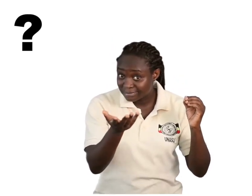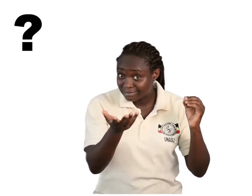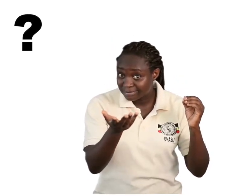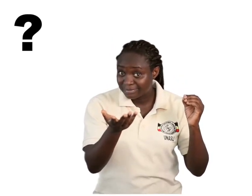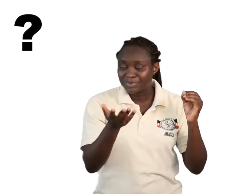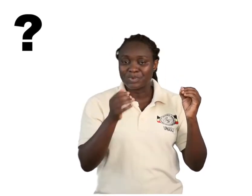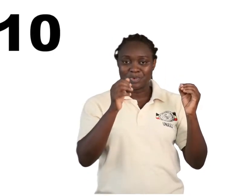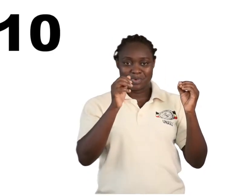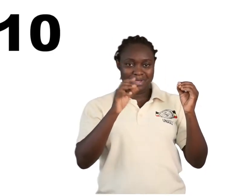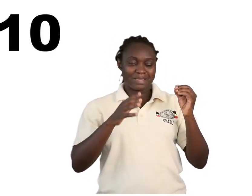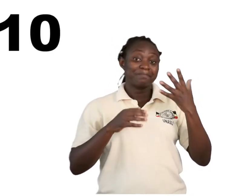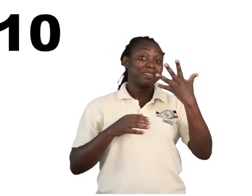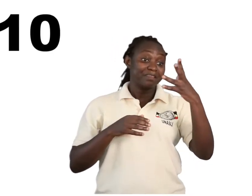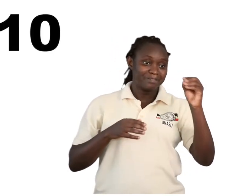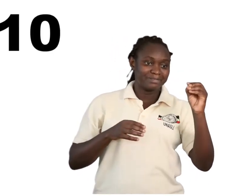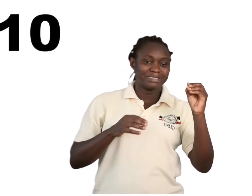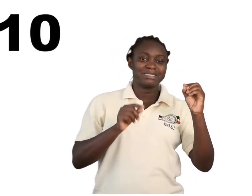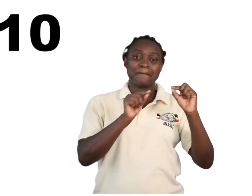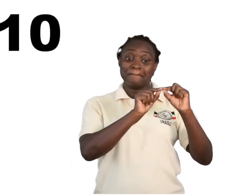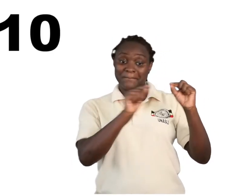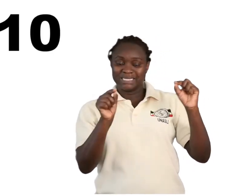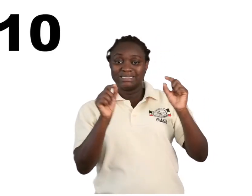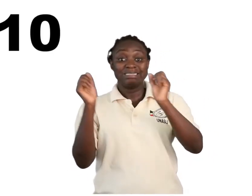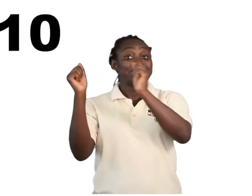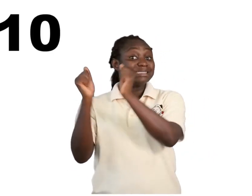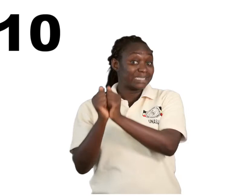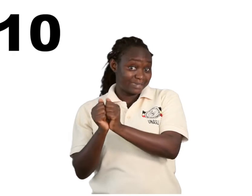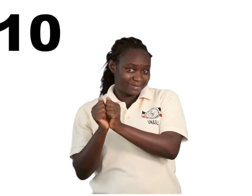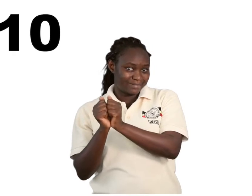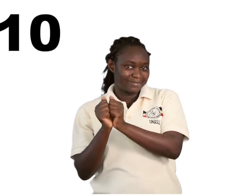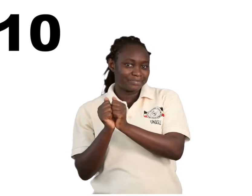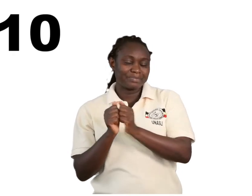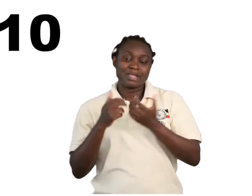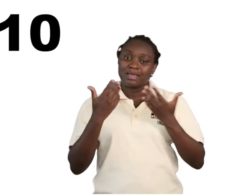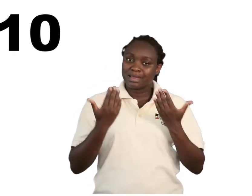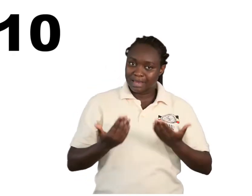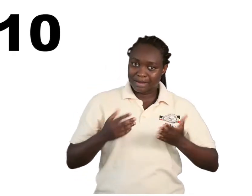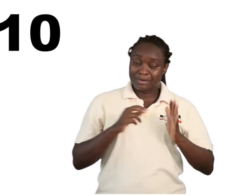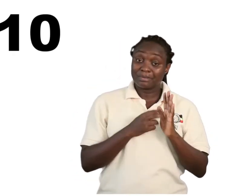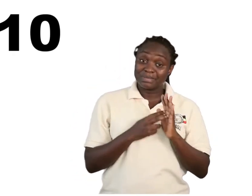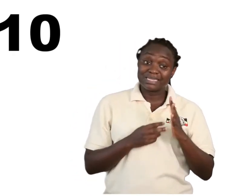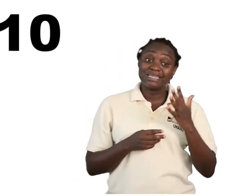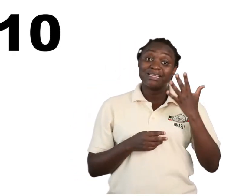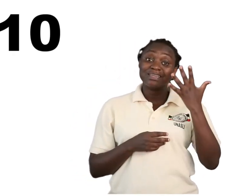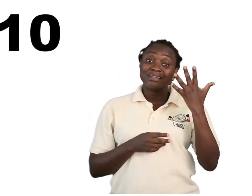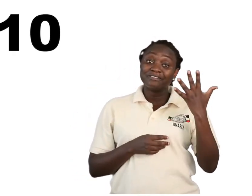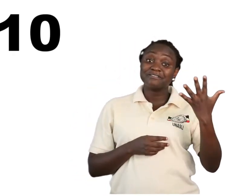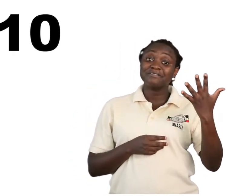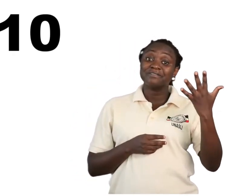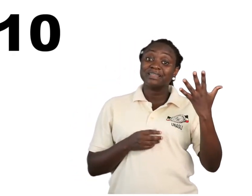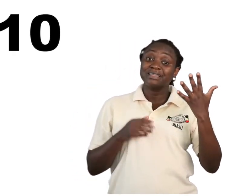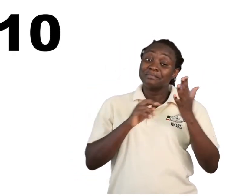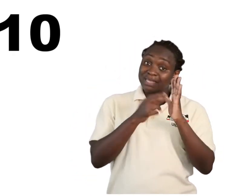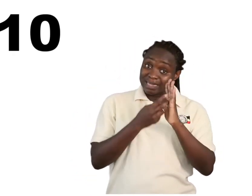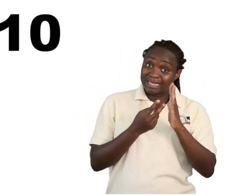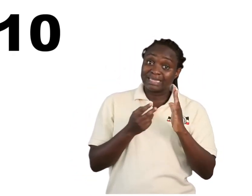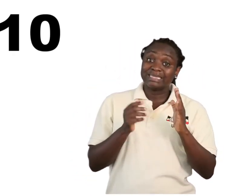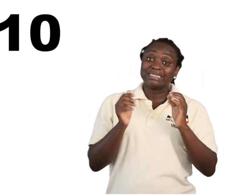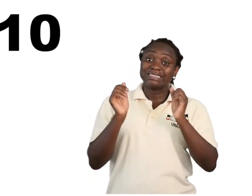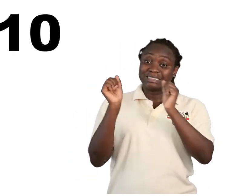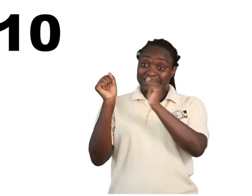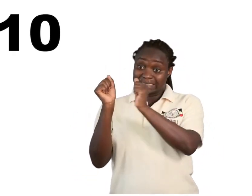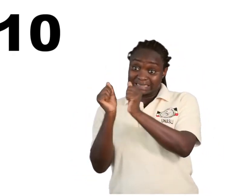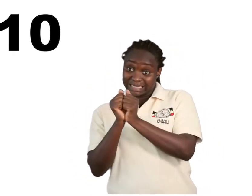Right, we subtract 10. So it means that we are going to subtract 10 from